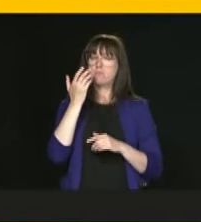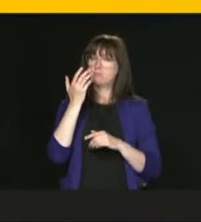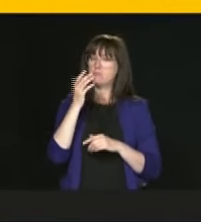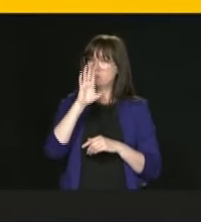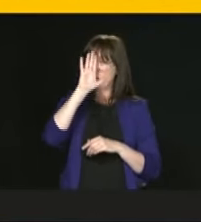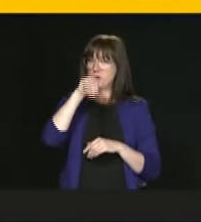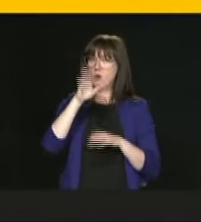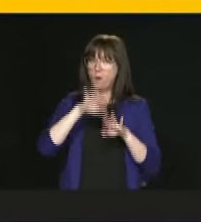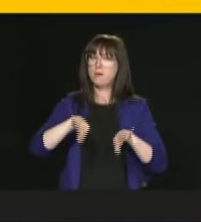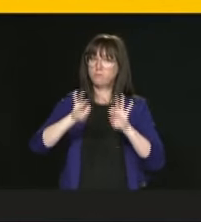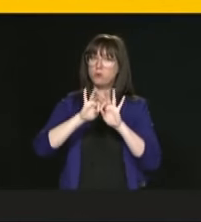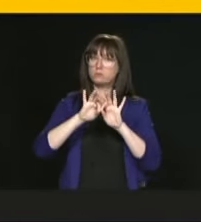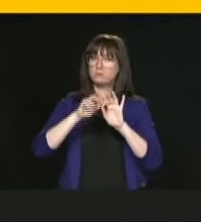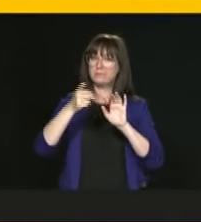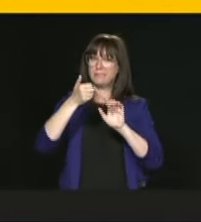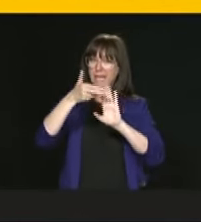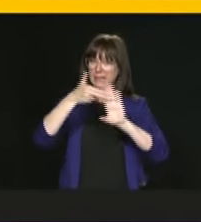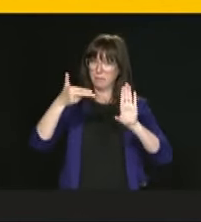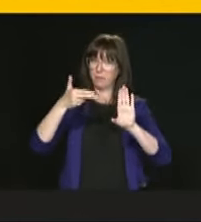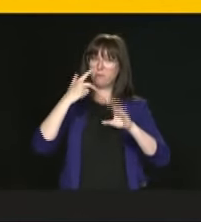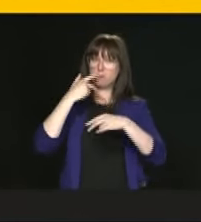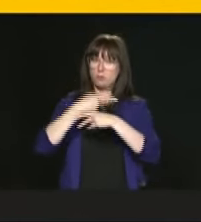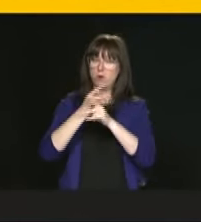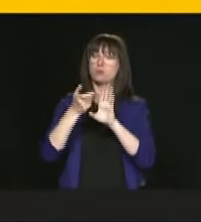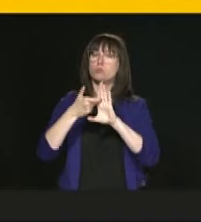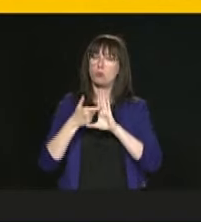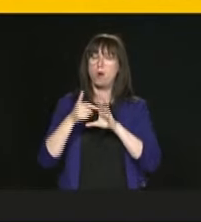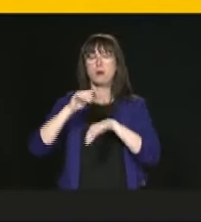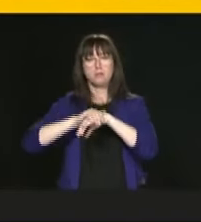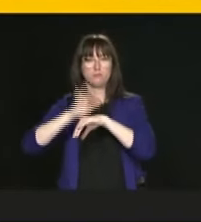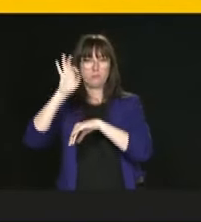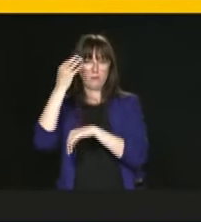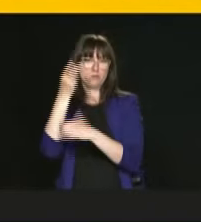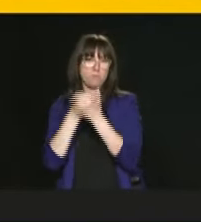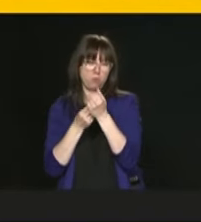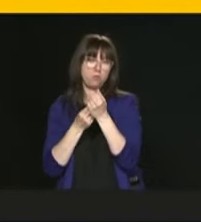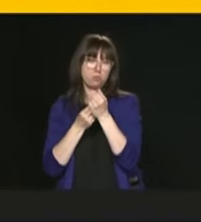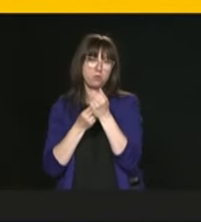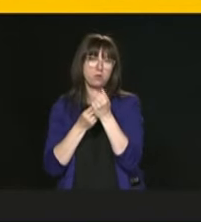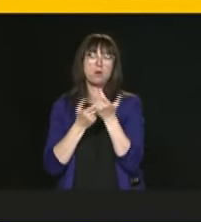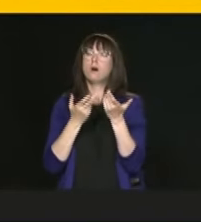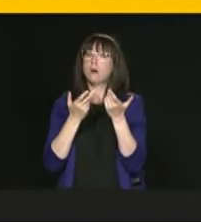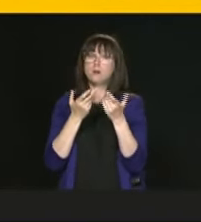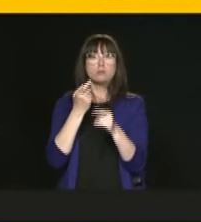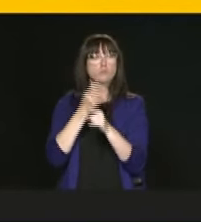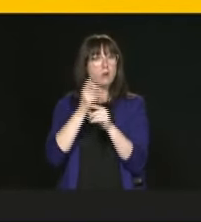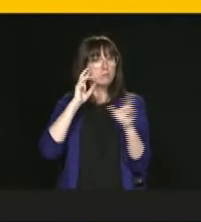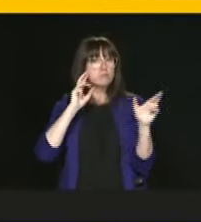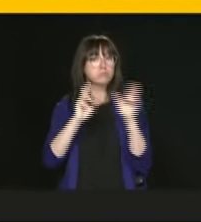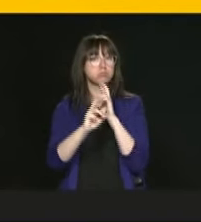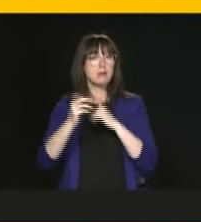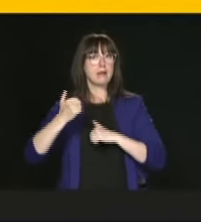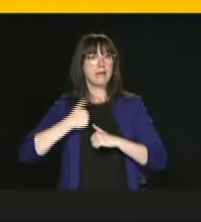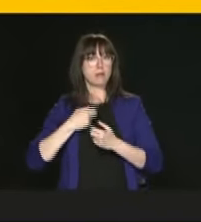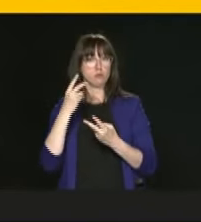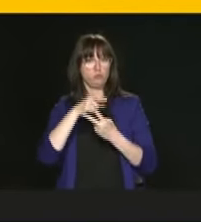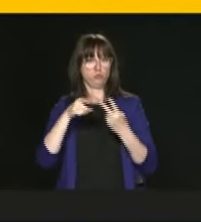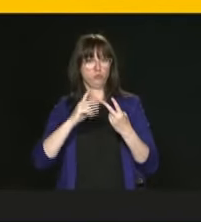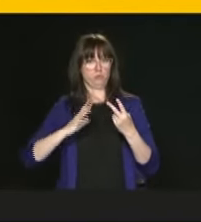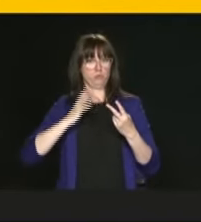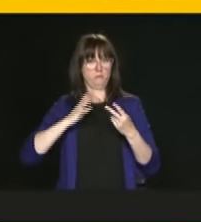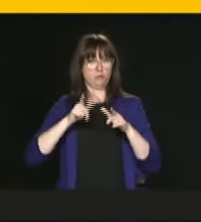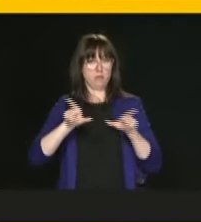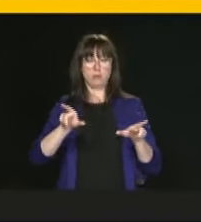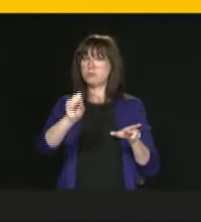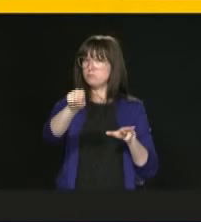labeling in both official languages is not just a matter of respecting Canada's linguistic duality. It's